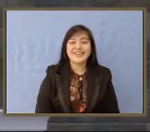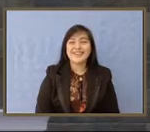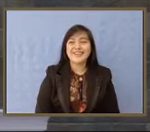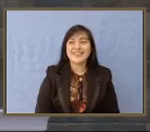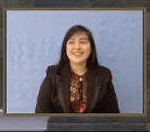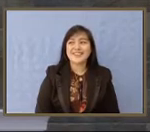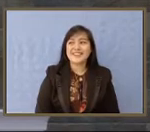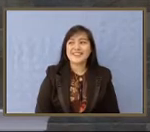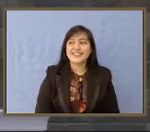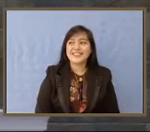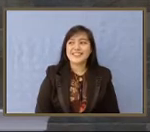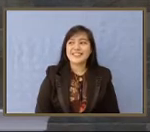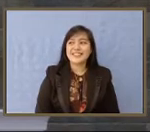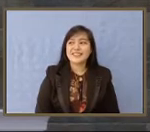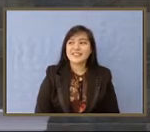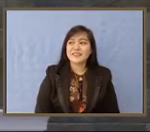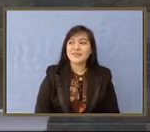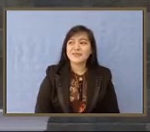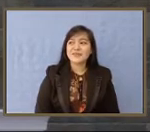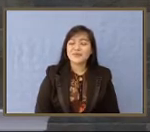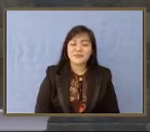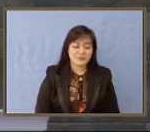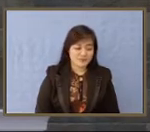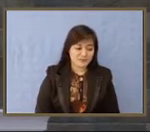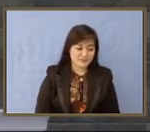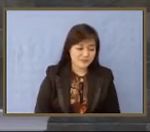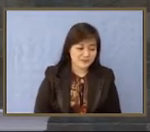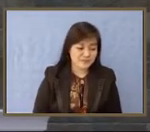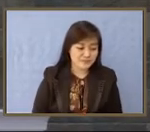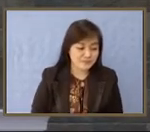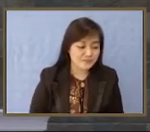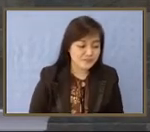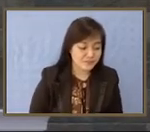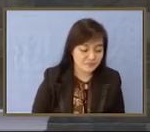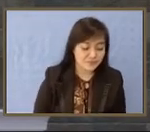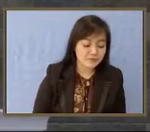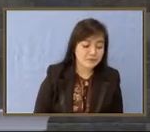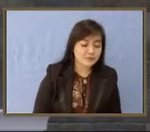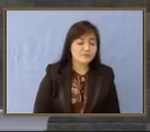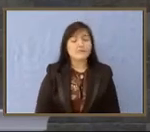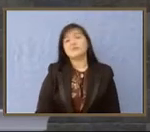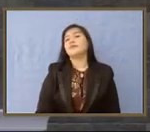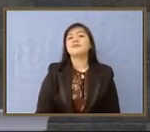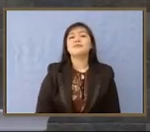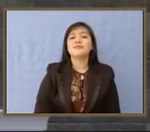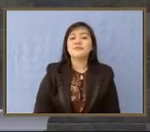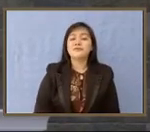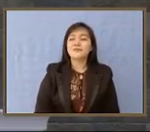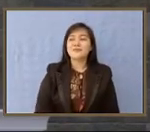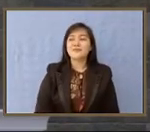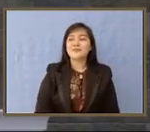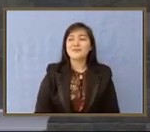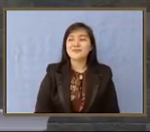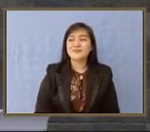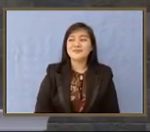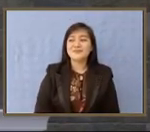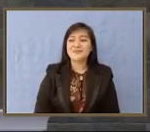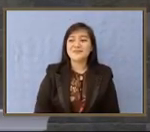Naomi, yung kasama po ni Ruth, hindi kasama ni Ma'am Charity. Okay? Okay? Maliwanag ba